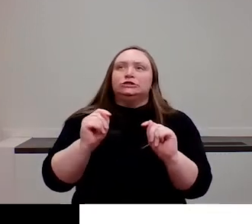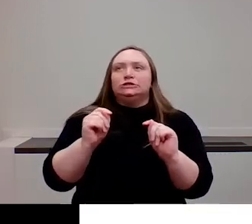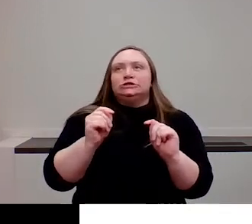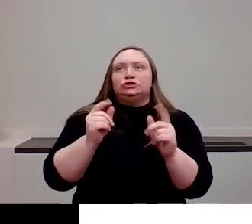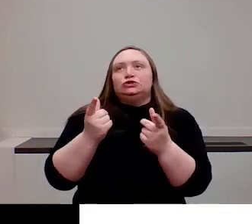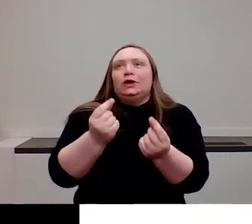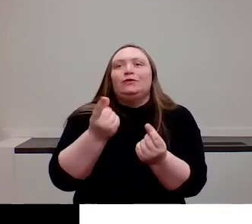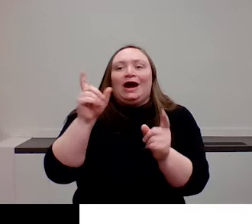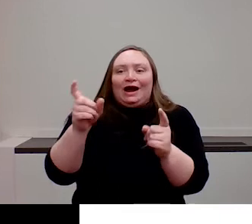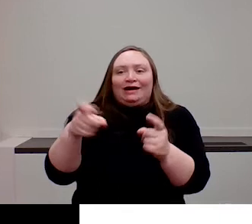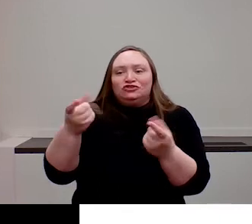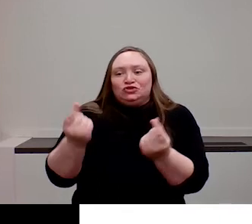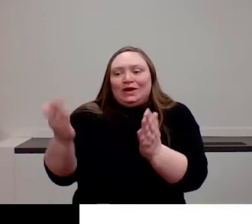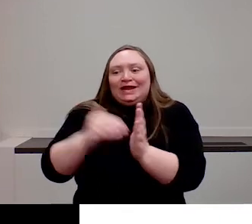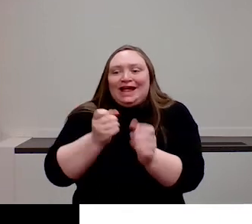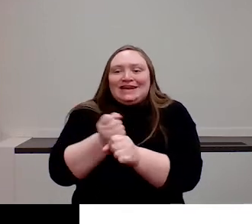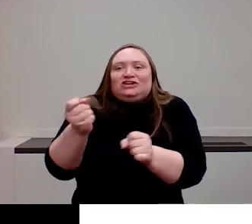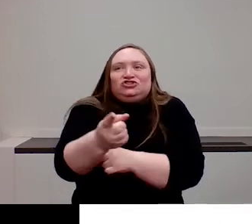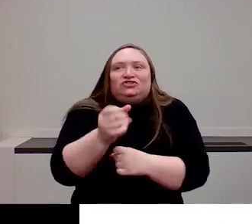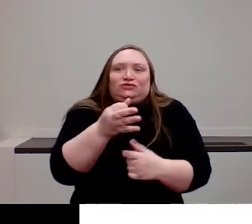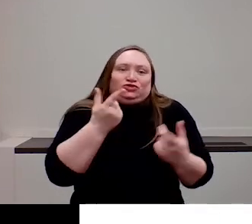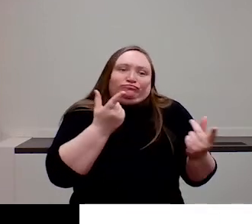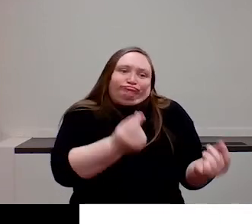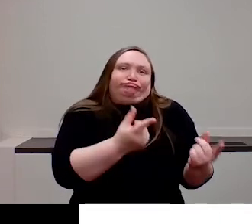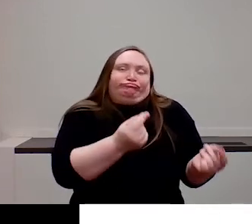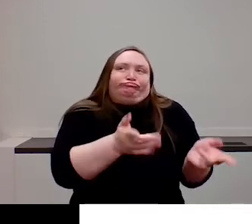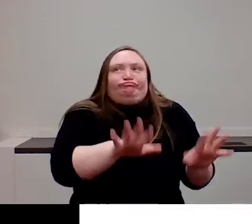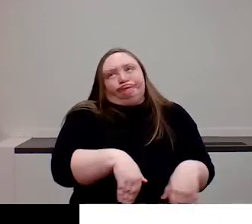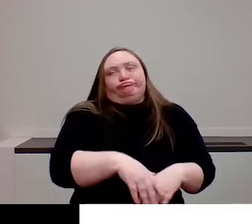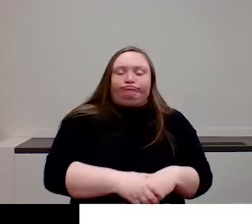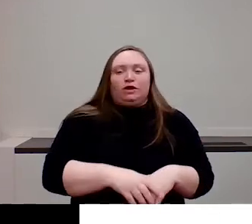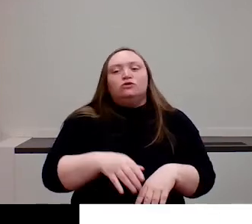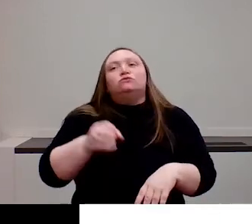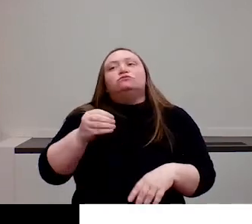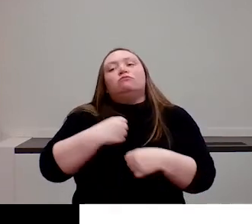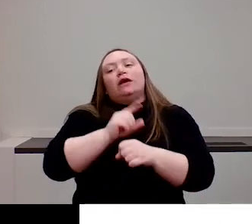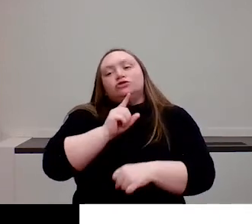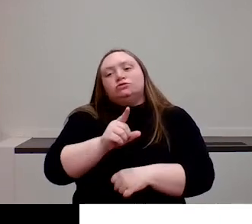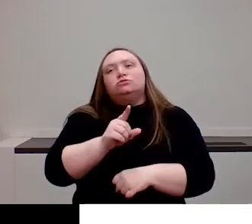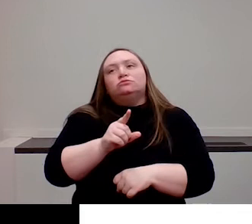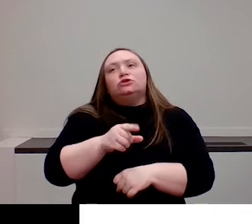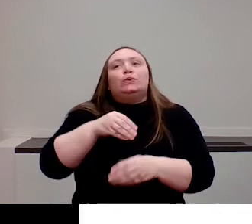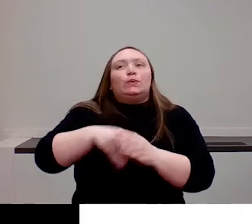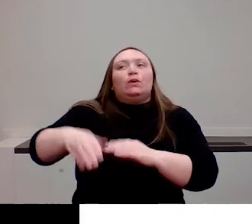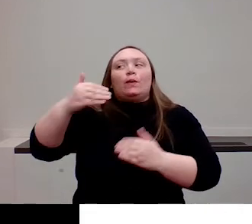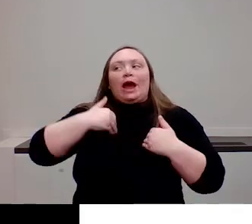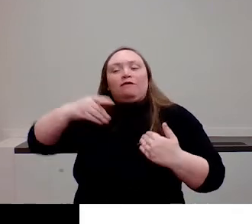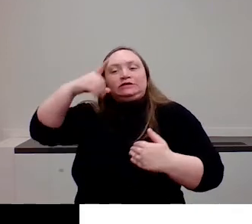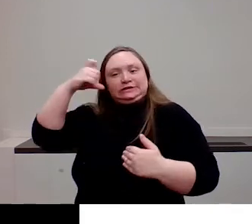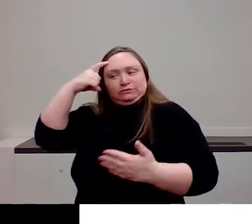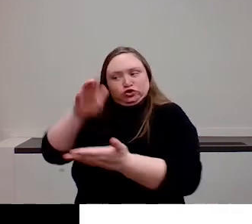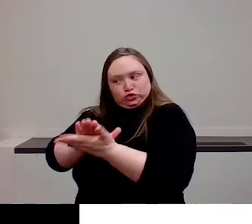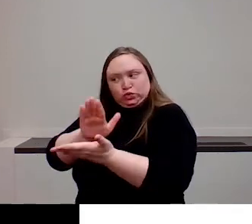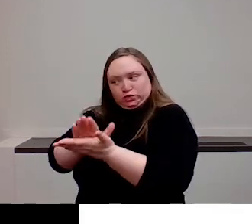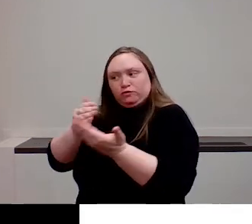end up doing it again next year if that's what you were doing. So, if parents, make sure you know what summer school resources are available